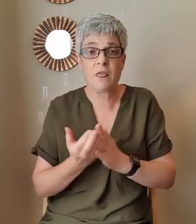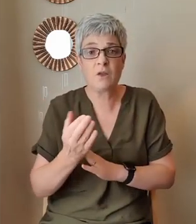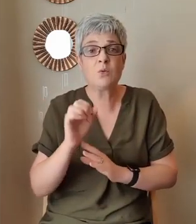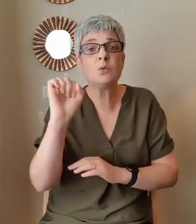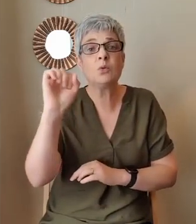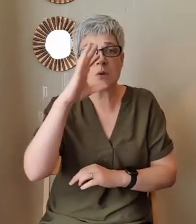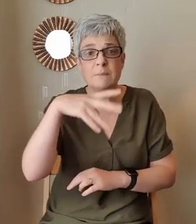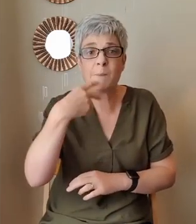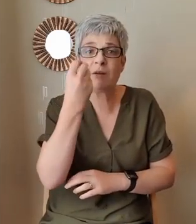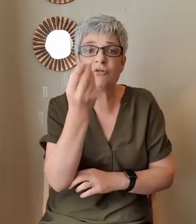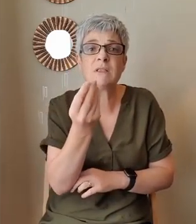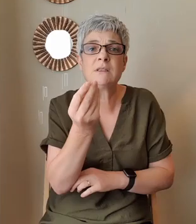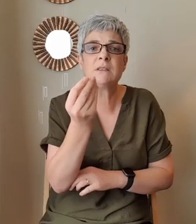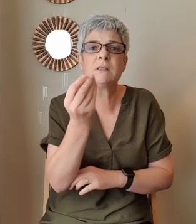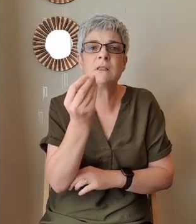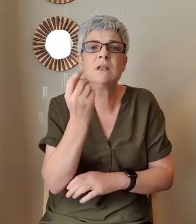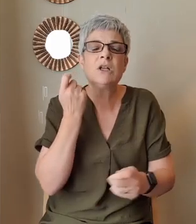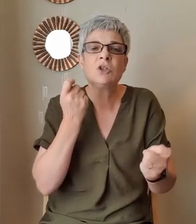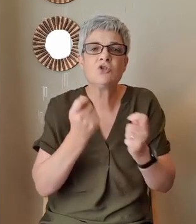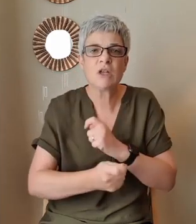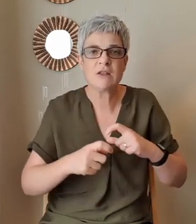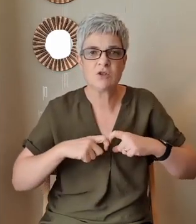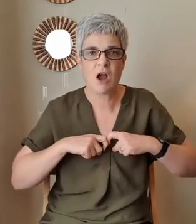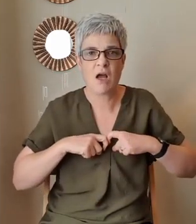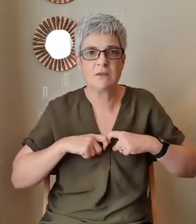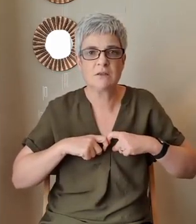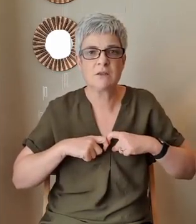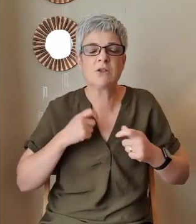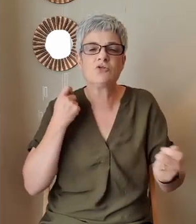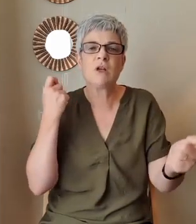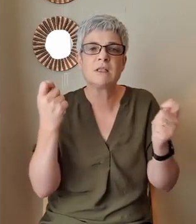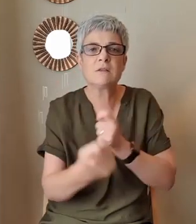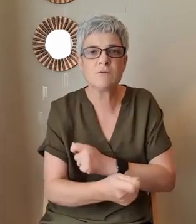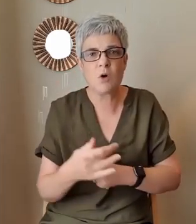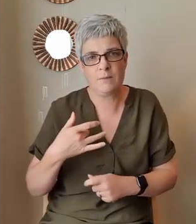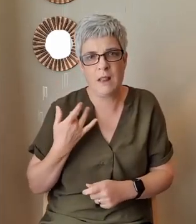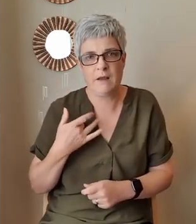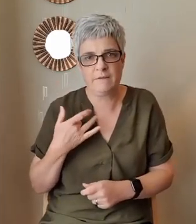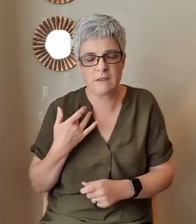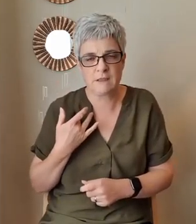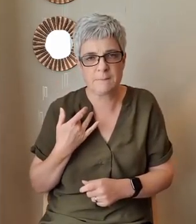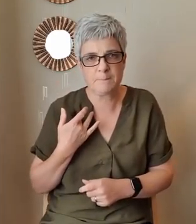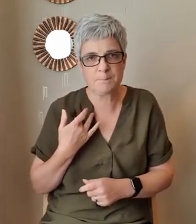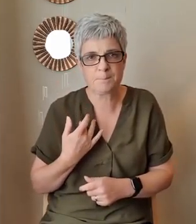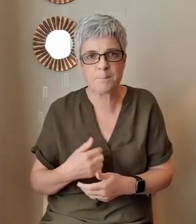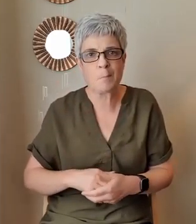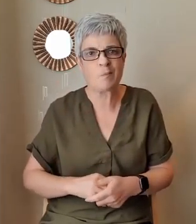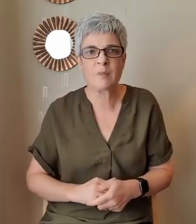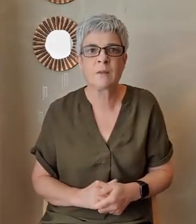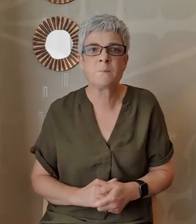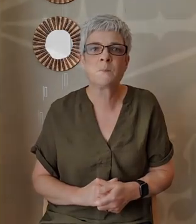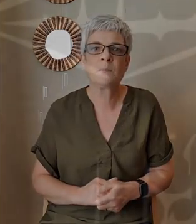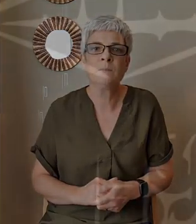Father, through your Spirit, change hearts, transform lives.